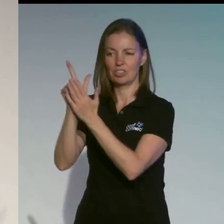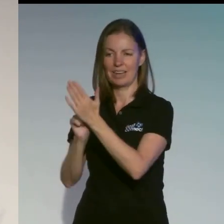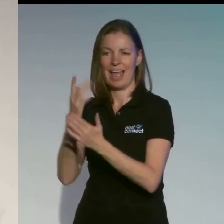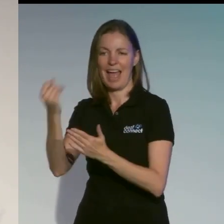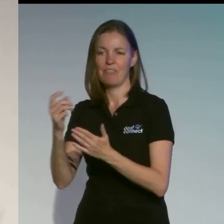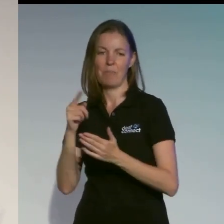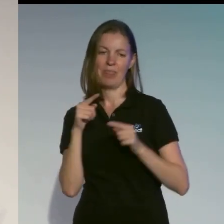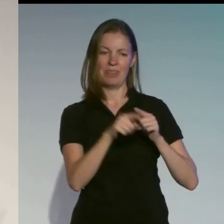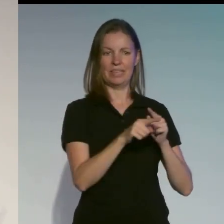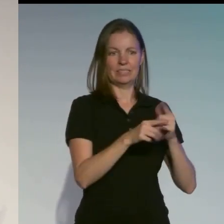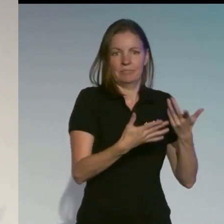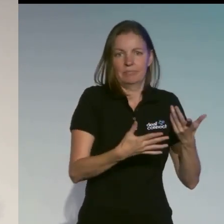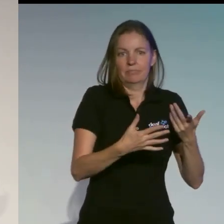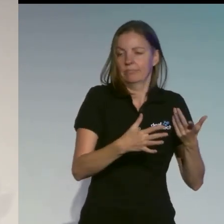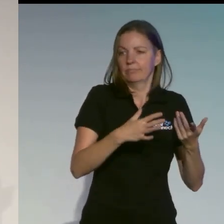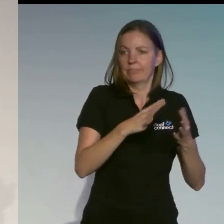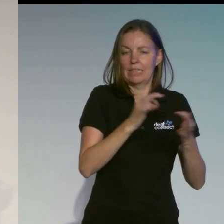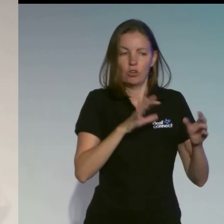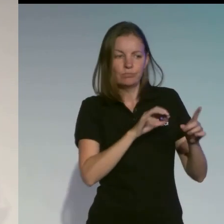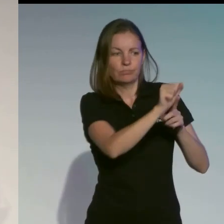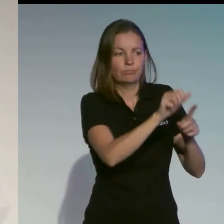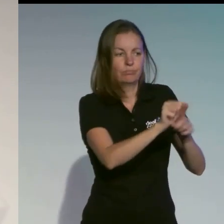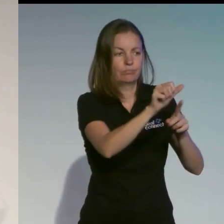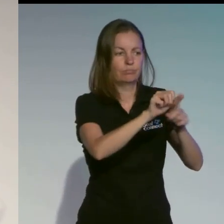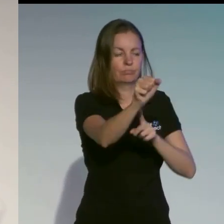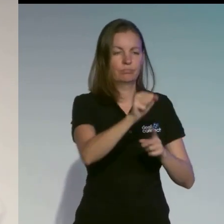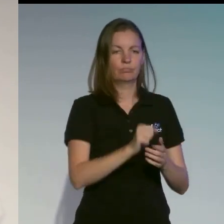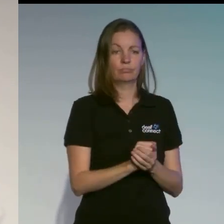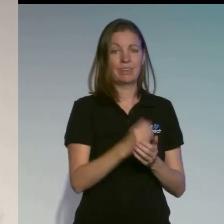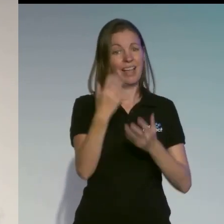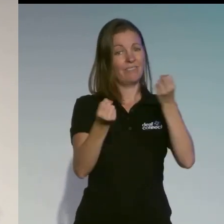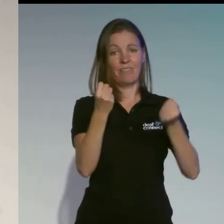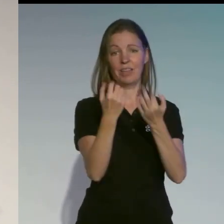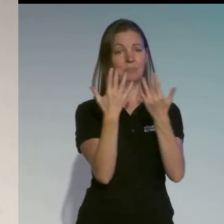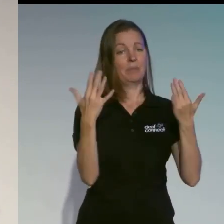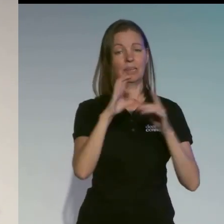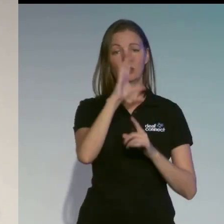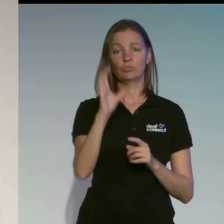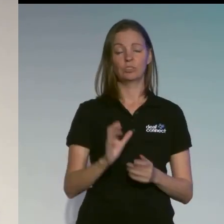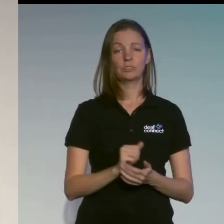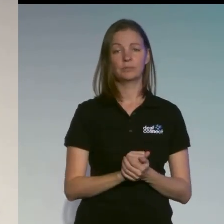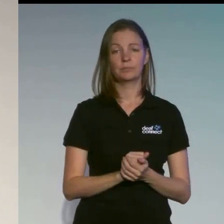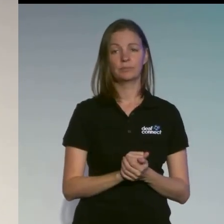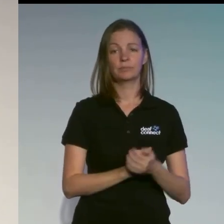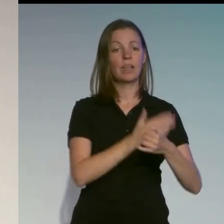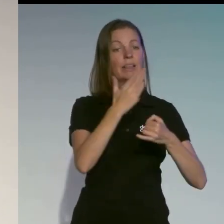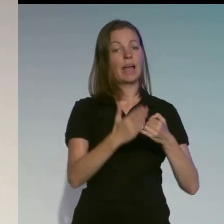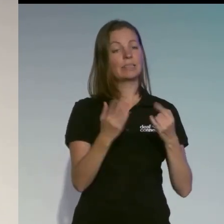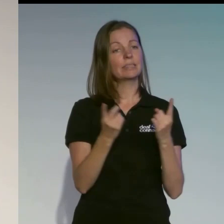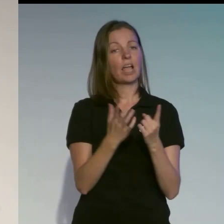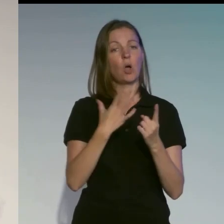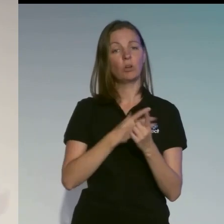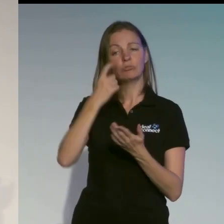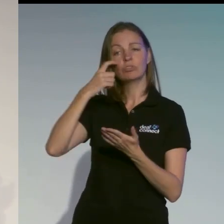These are powerful levers that seem to exist in many more countries than you might realise. I last want to acknowledge a dear friend of